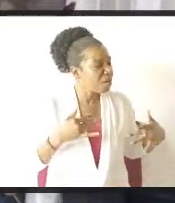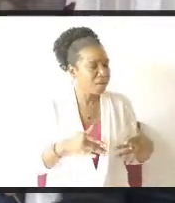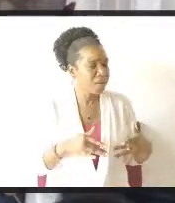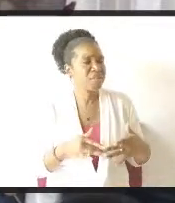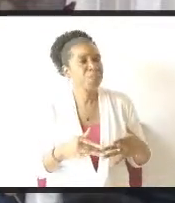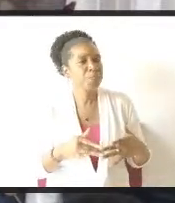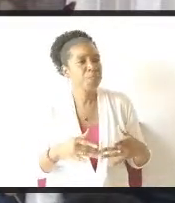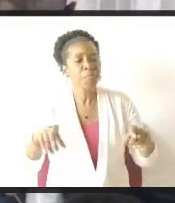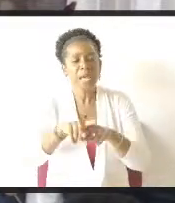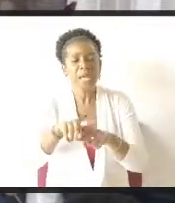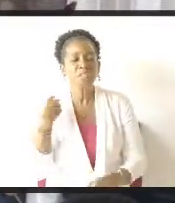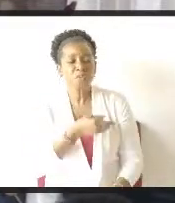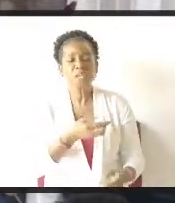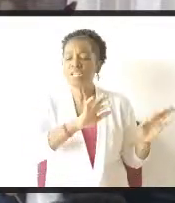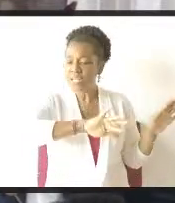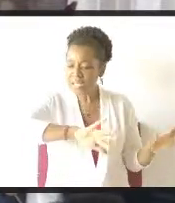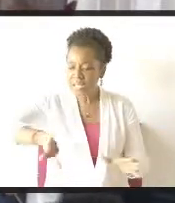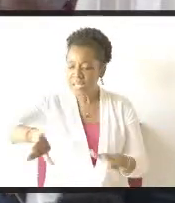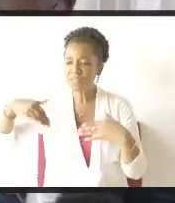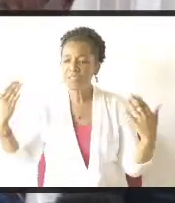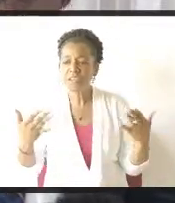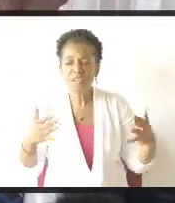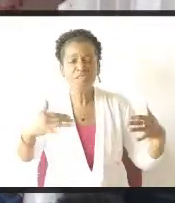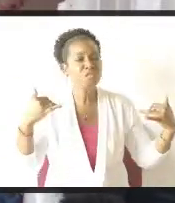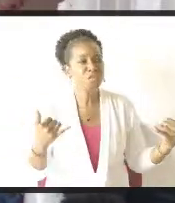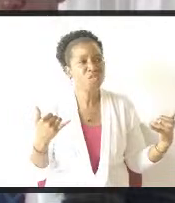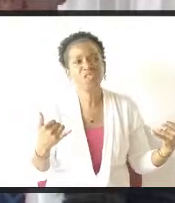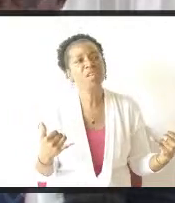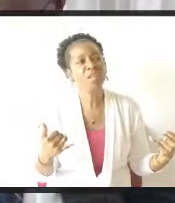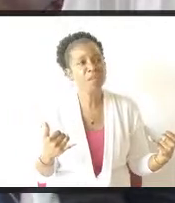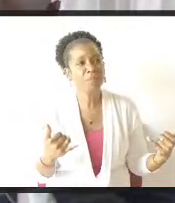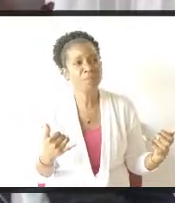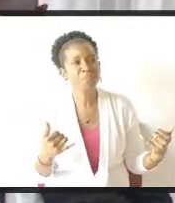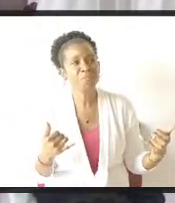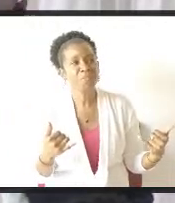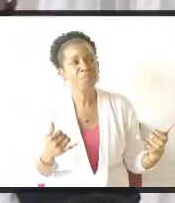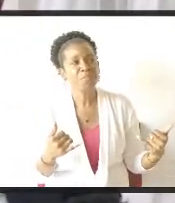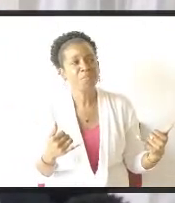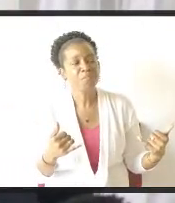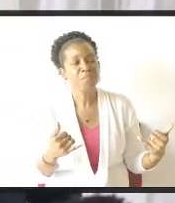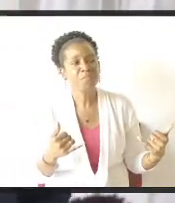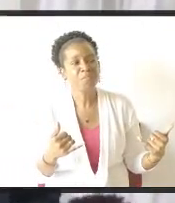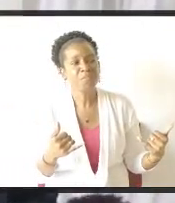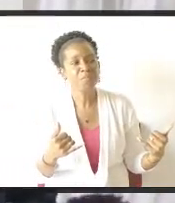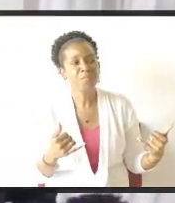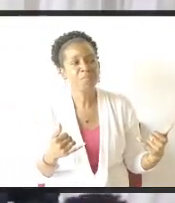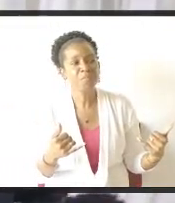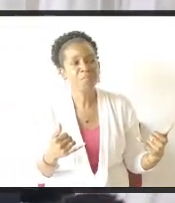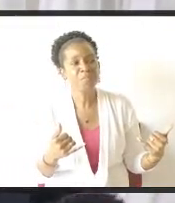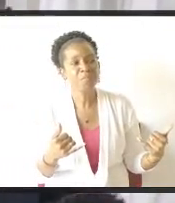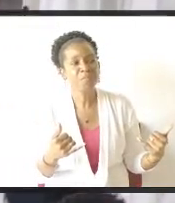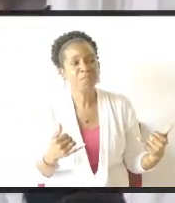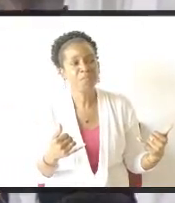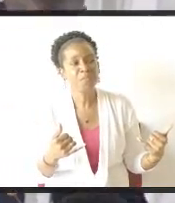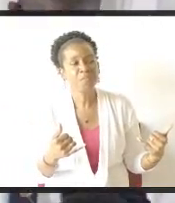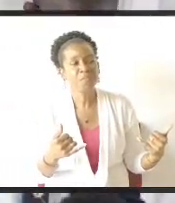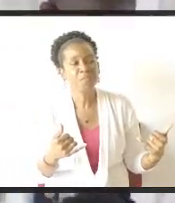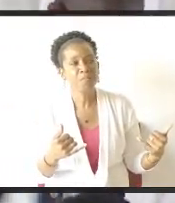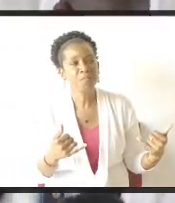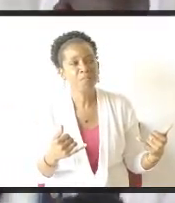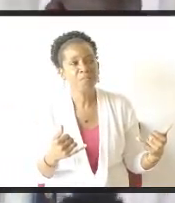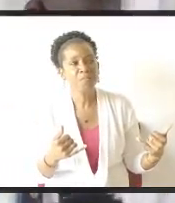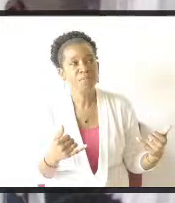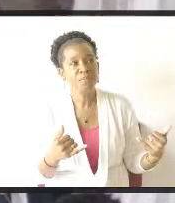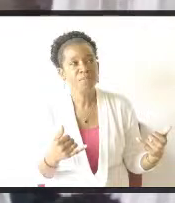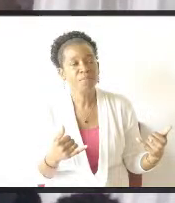dismiss here today, oh God, the invitation is still open, that someone might, you can come to anyone, any believer, and they